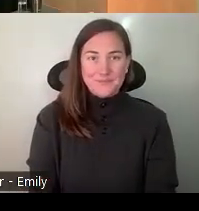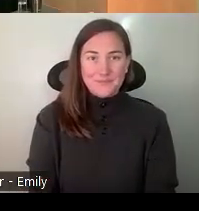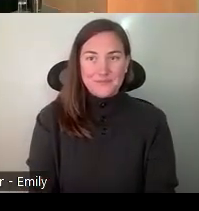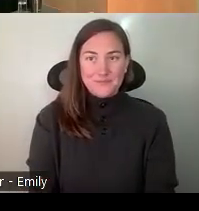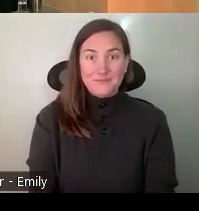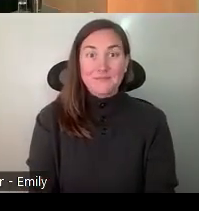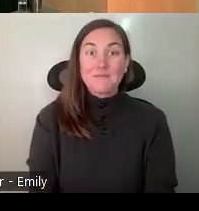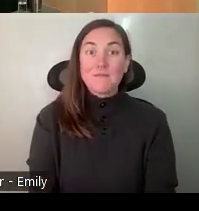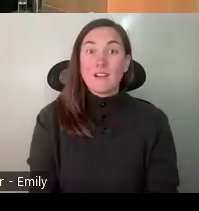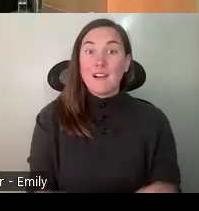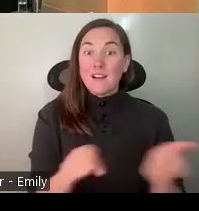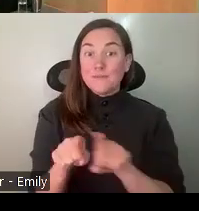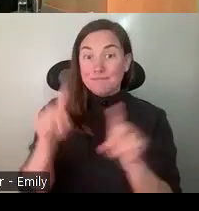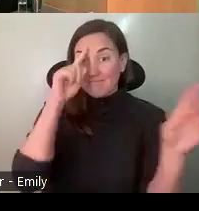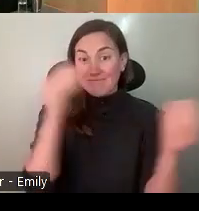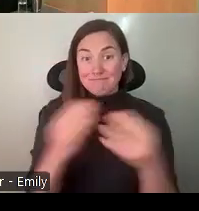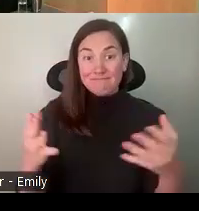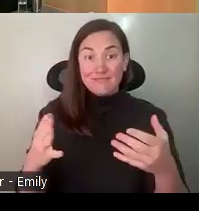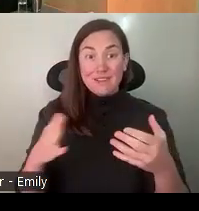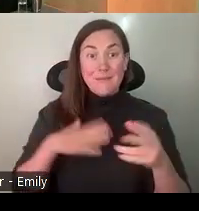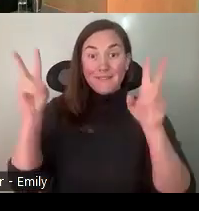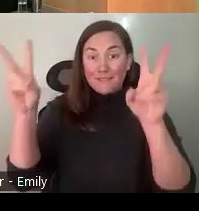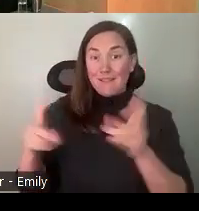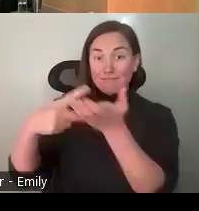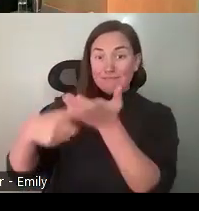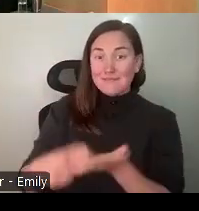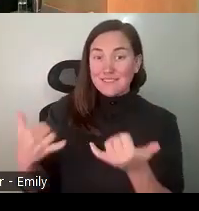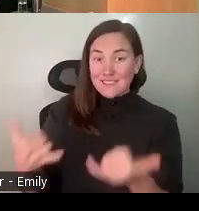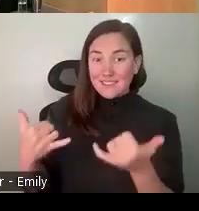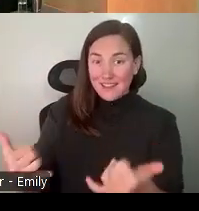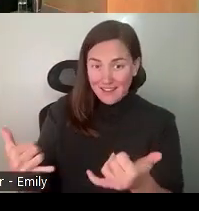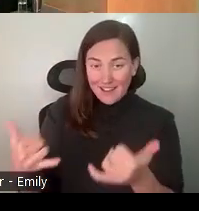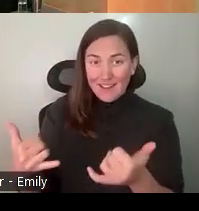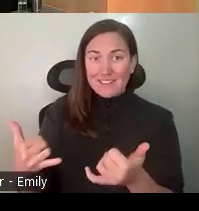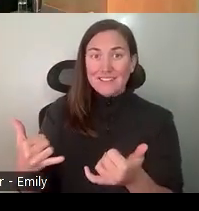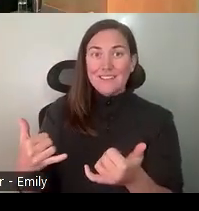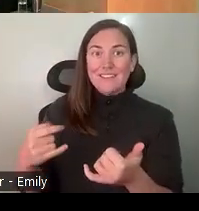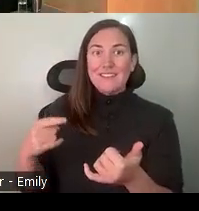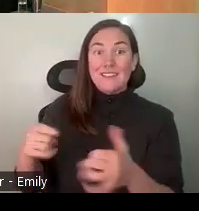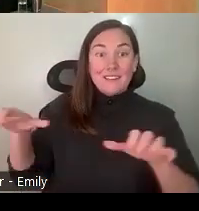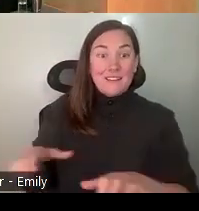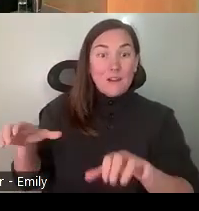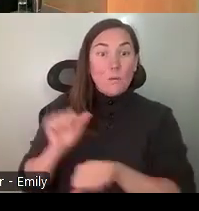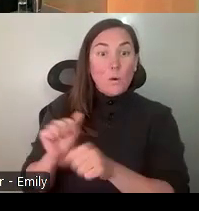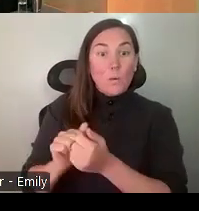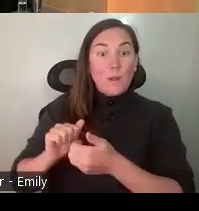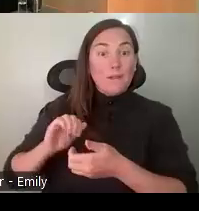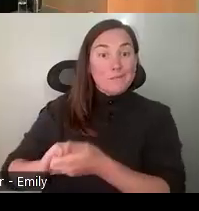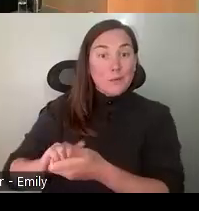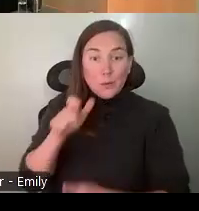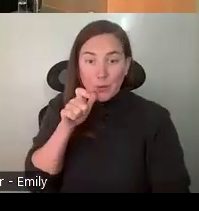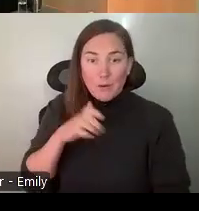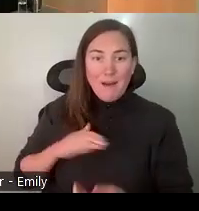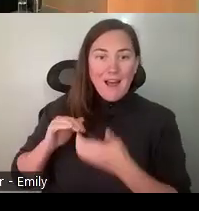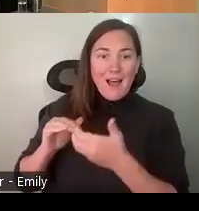I also want to say that a lot of what I'll be discussing today has been conducted in close collaboration with my colleague Edmund Lawler